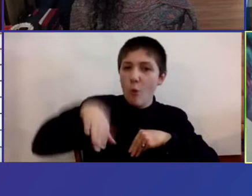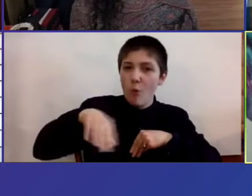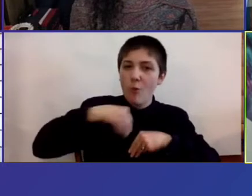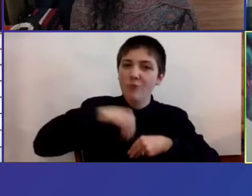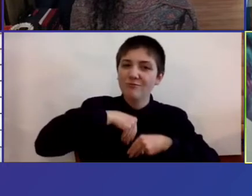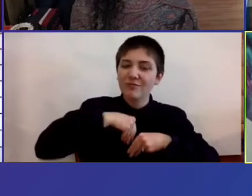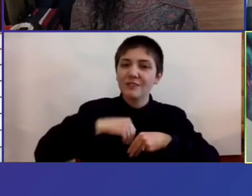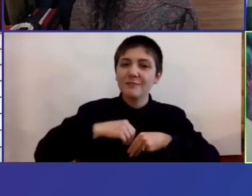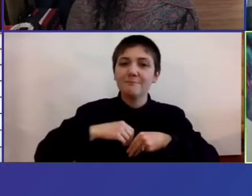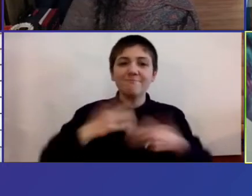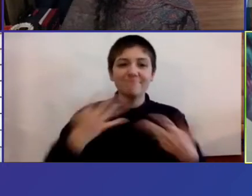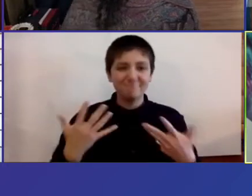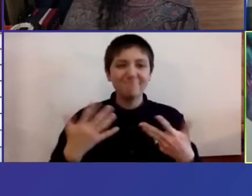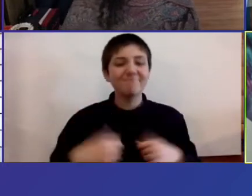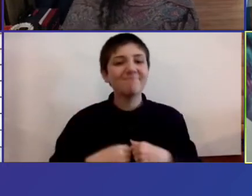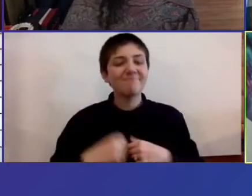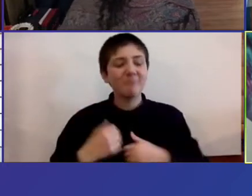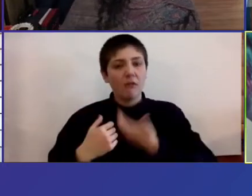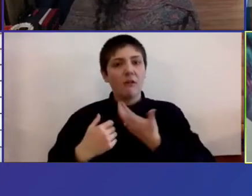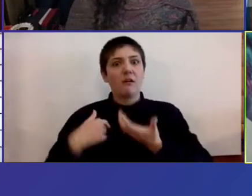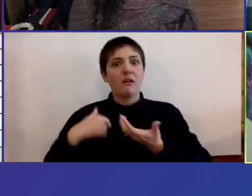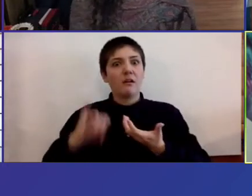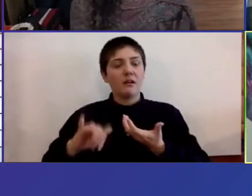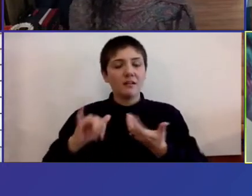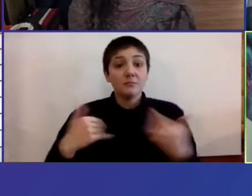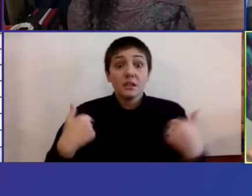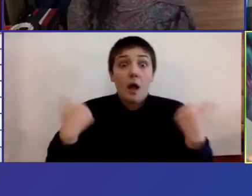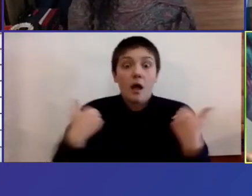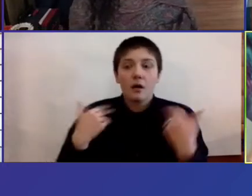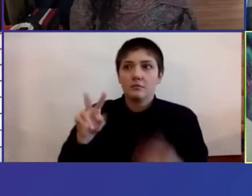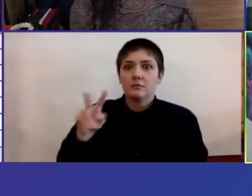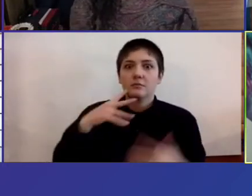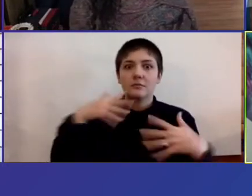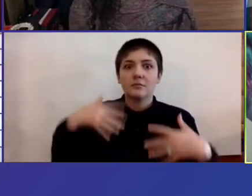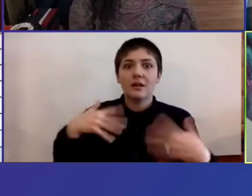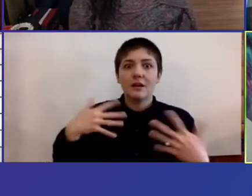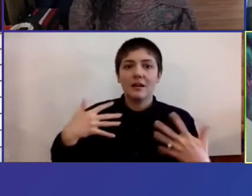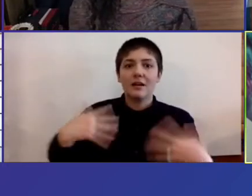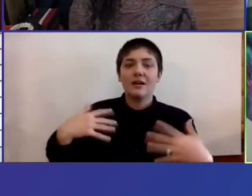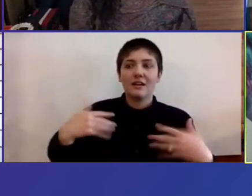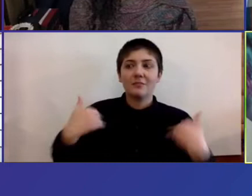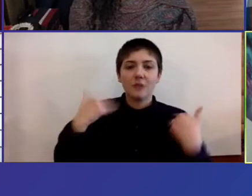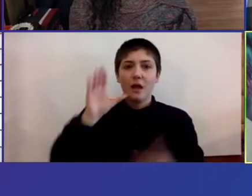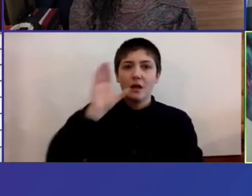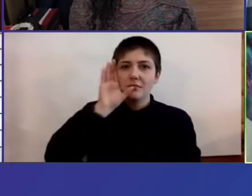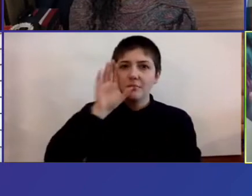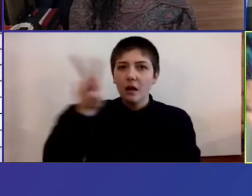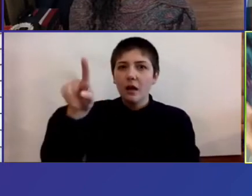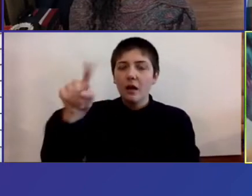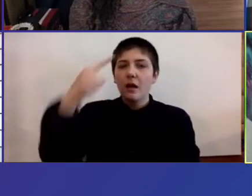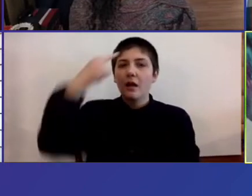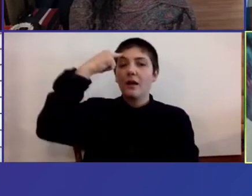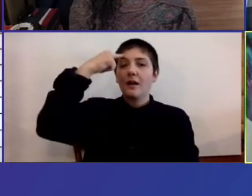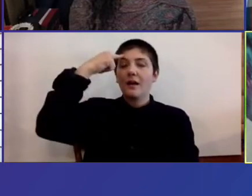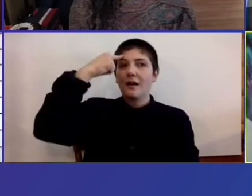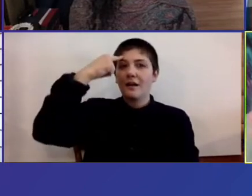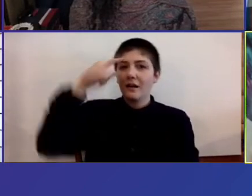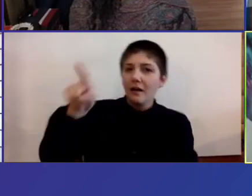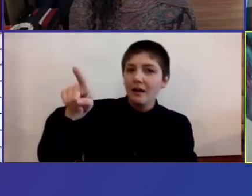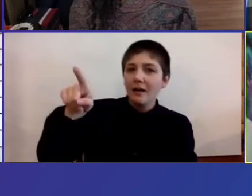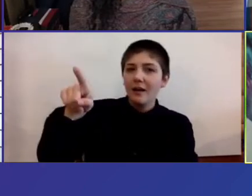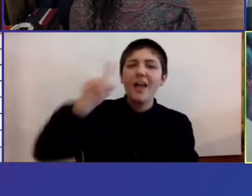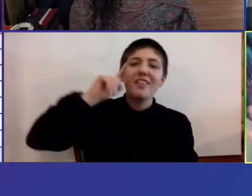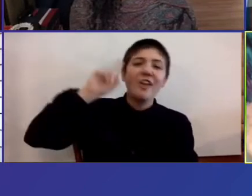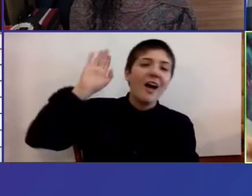a young person hearing that, in my mind, it was just, that's just an